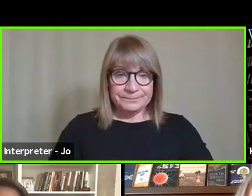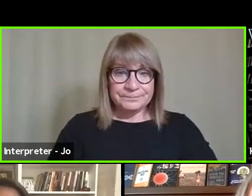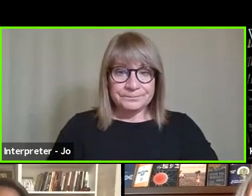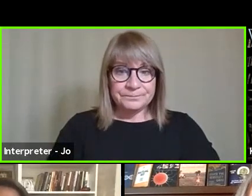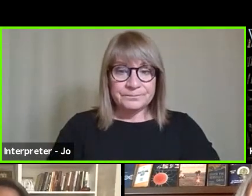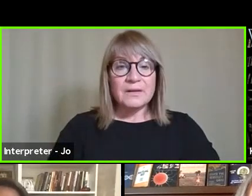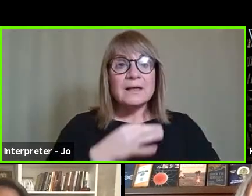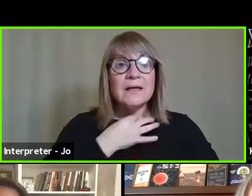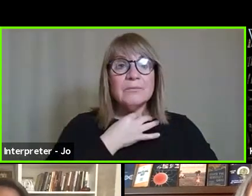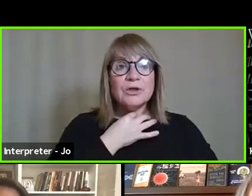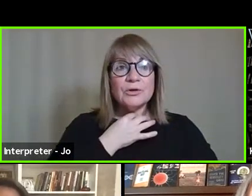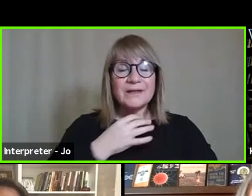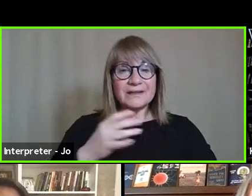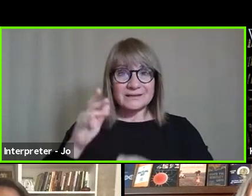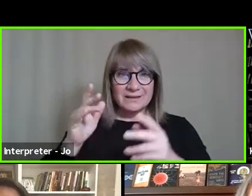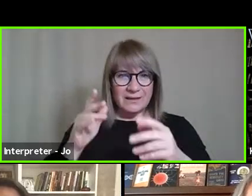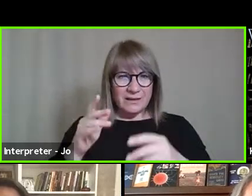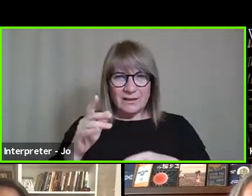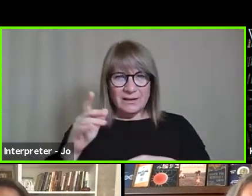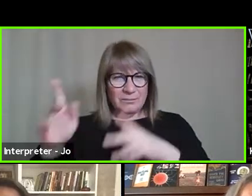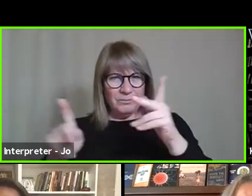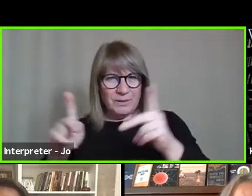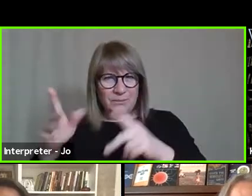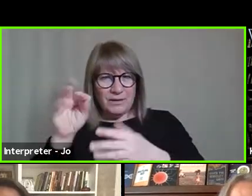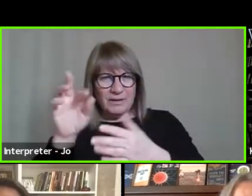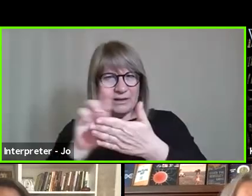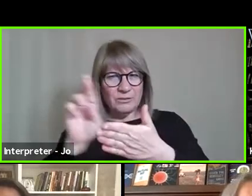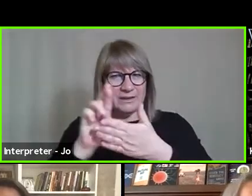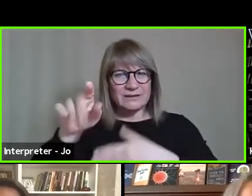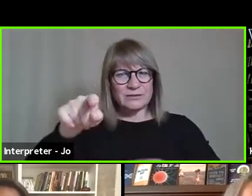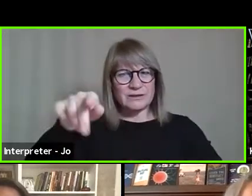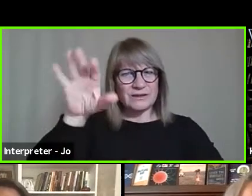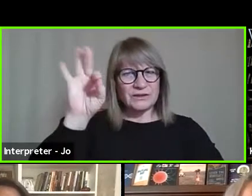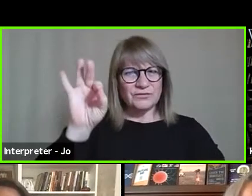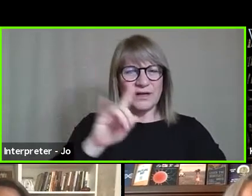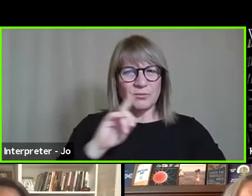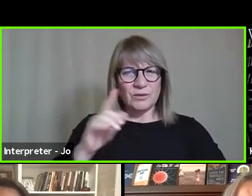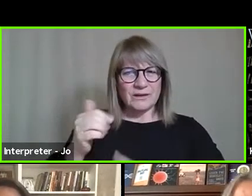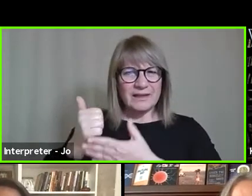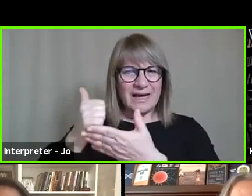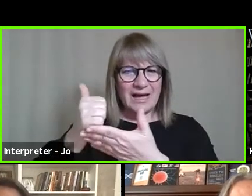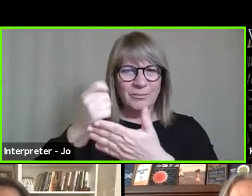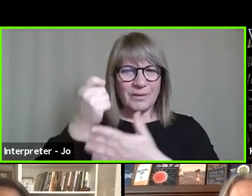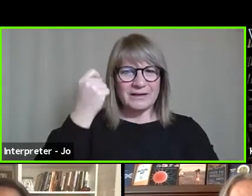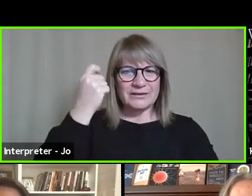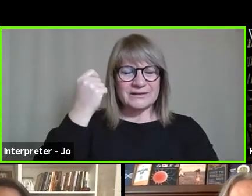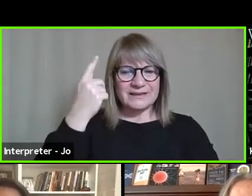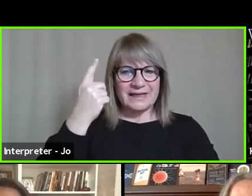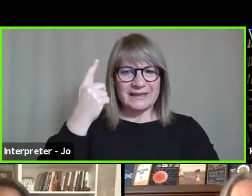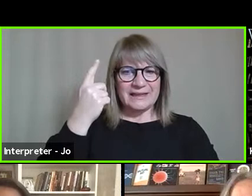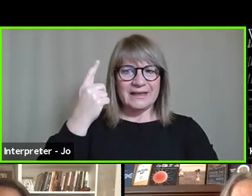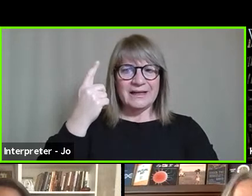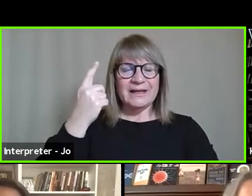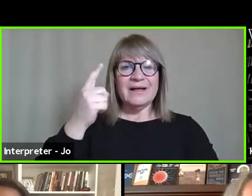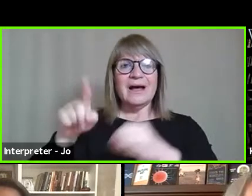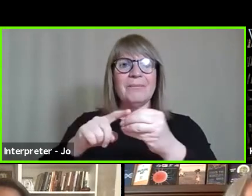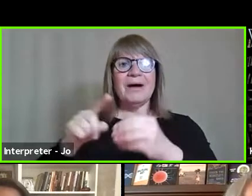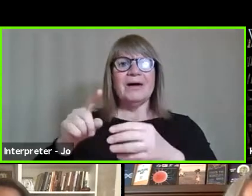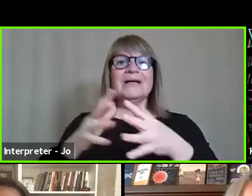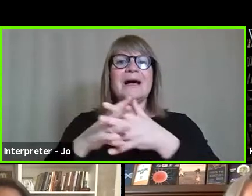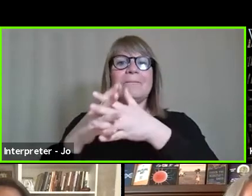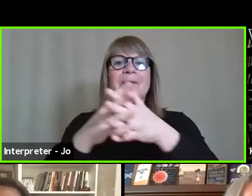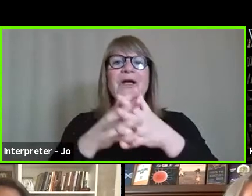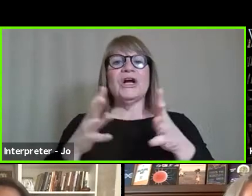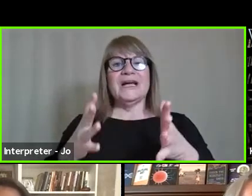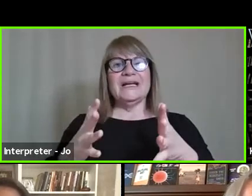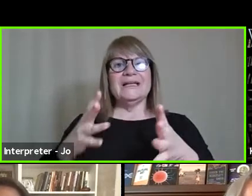um what people or resources did you find useful to understanding how sterilization of american indian and alaska native people and i think for you